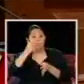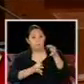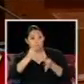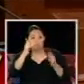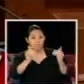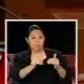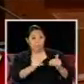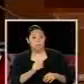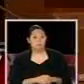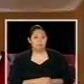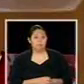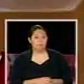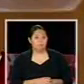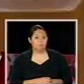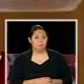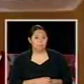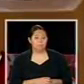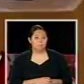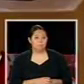to? The witness said December 11, Your Honor.